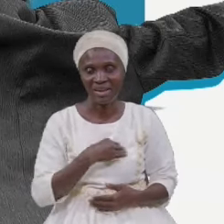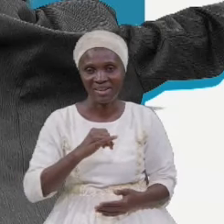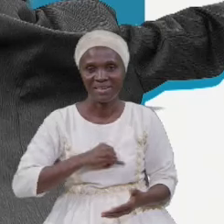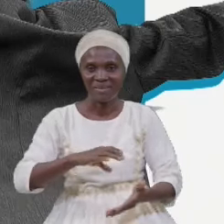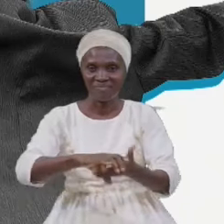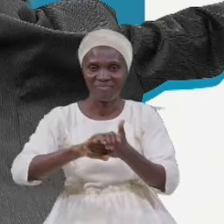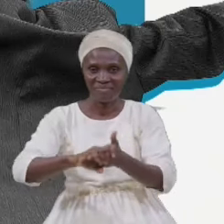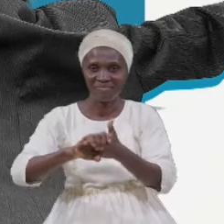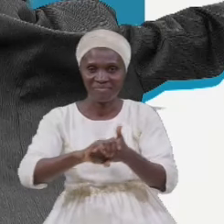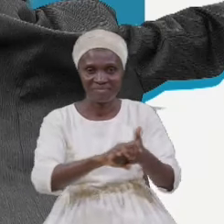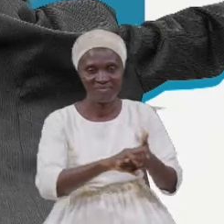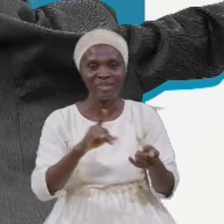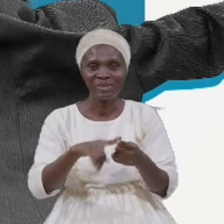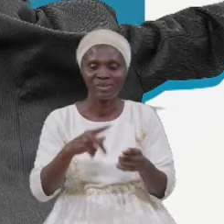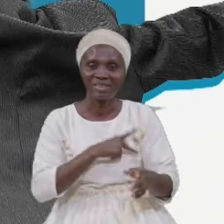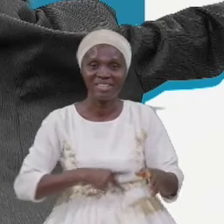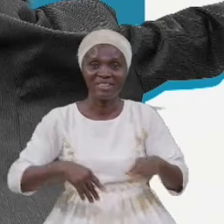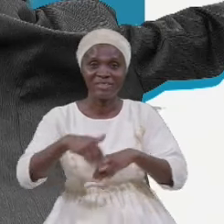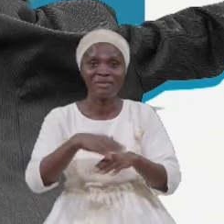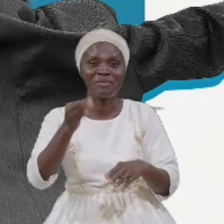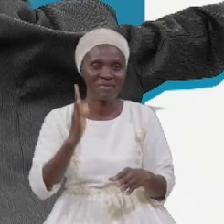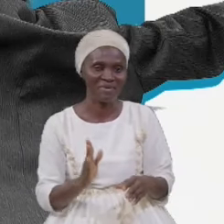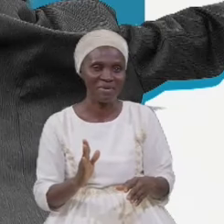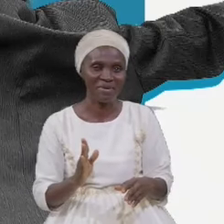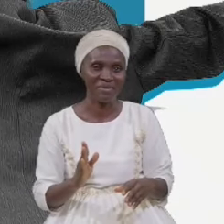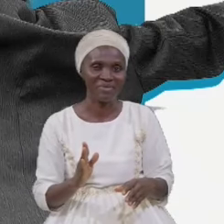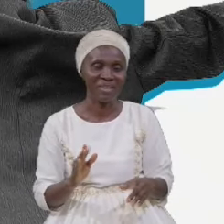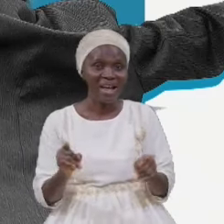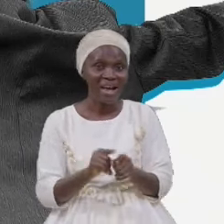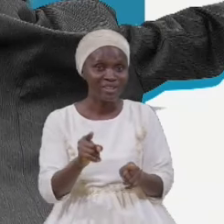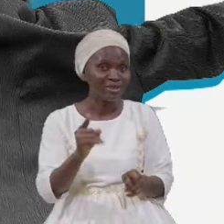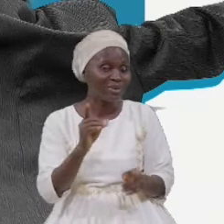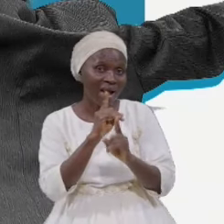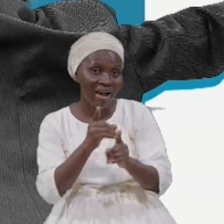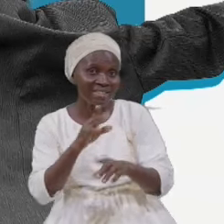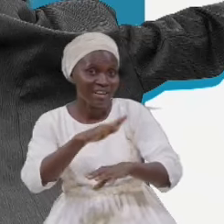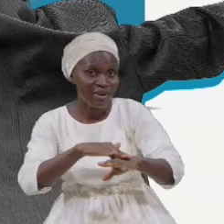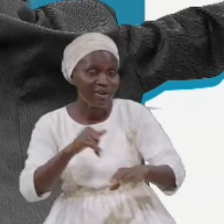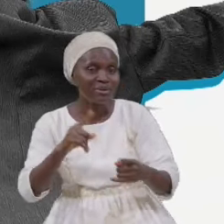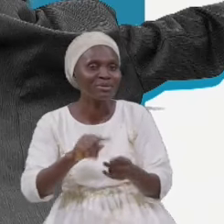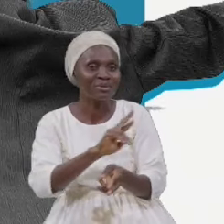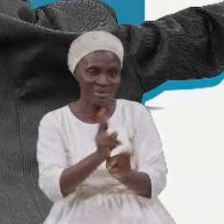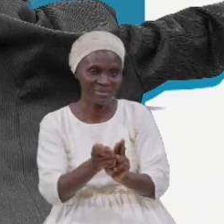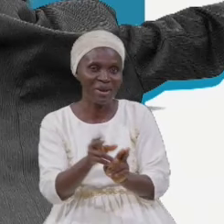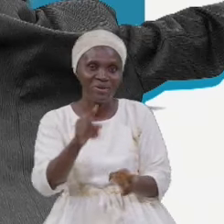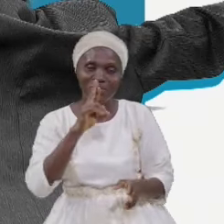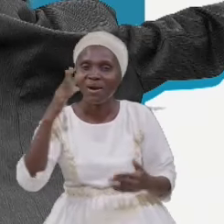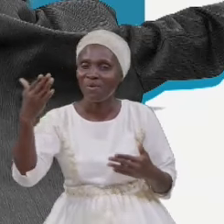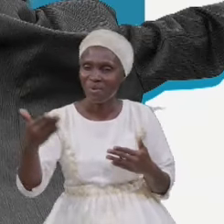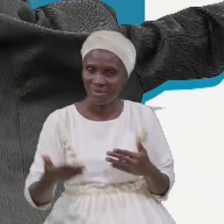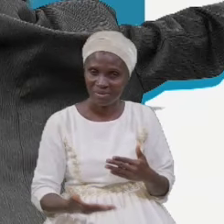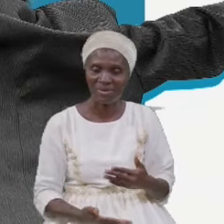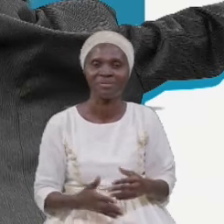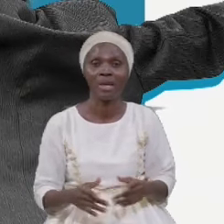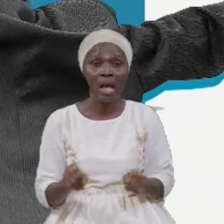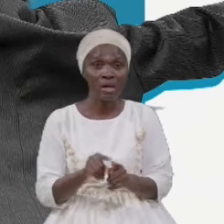call to repentance. Welcome, welcome. As you keep standing, please raise your hands up